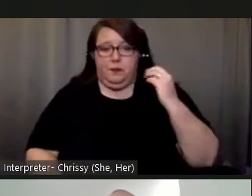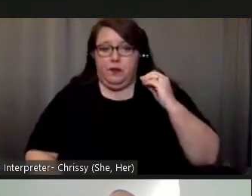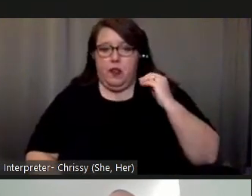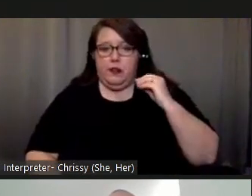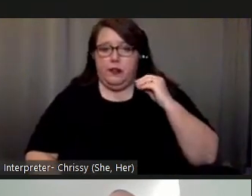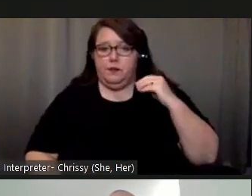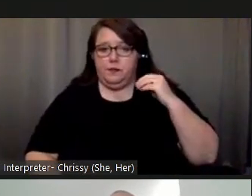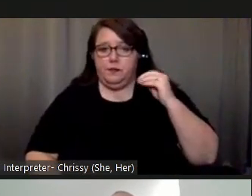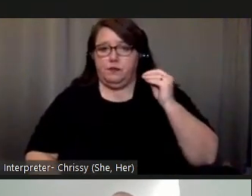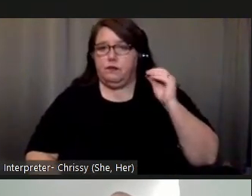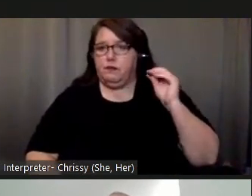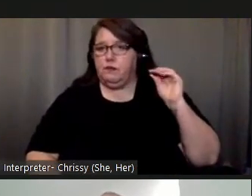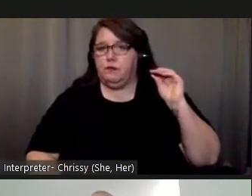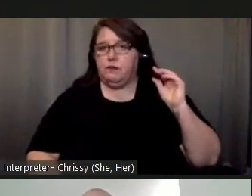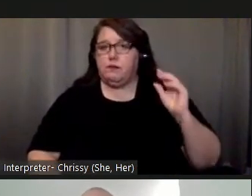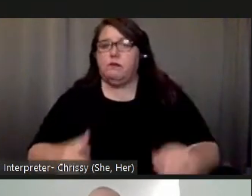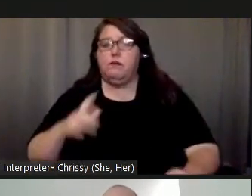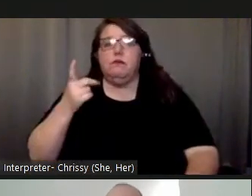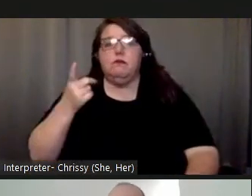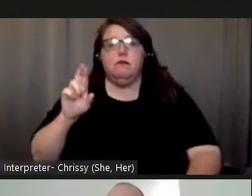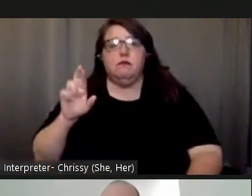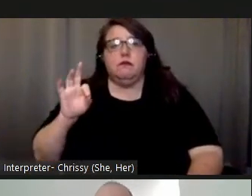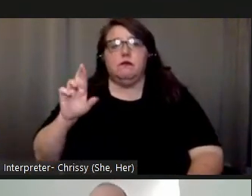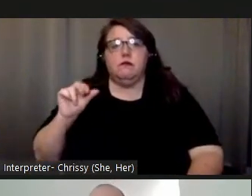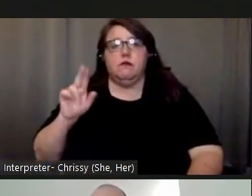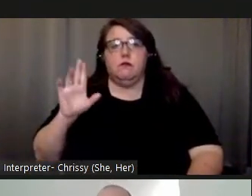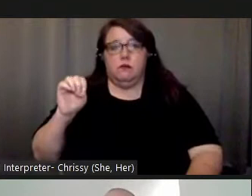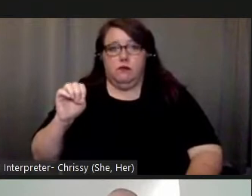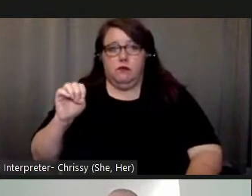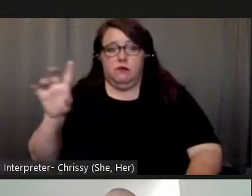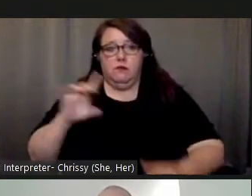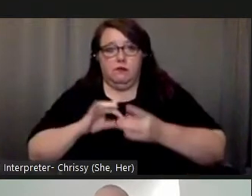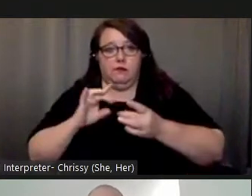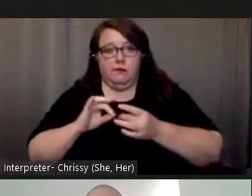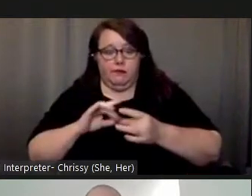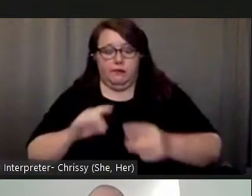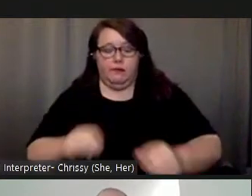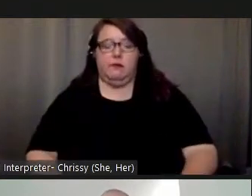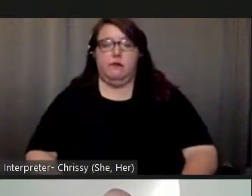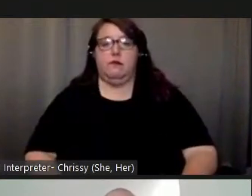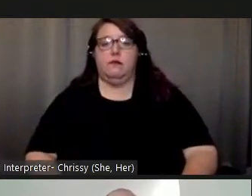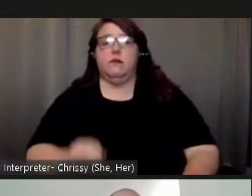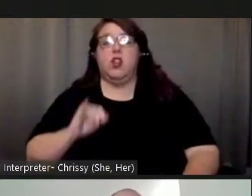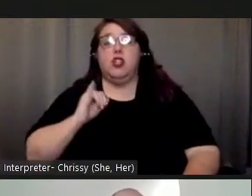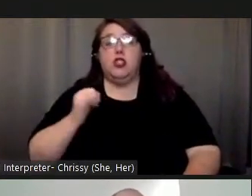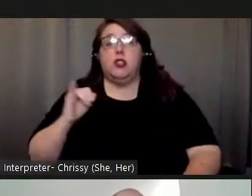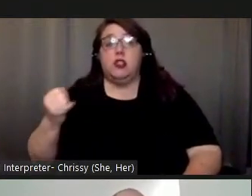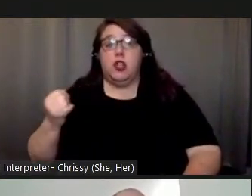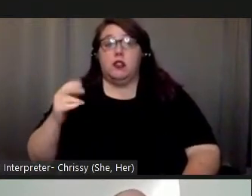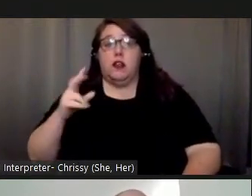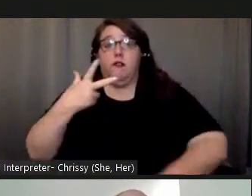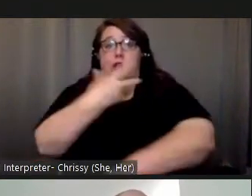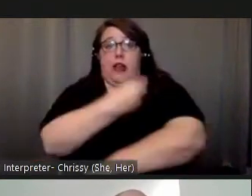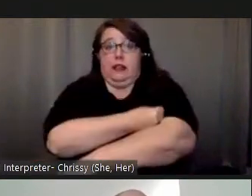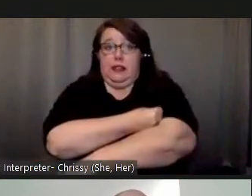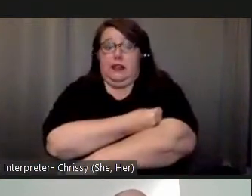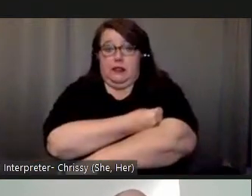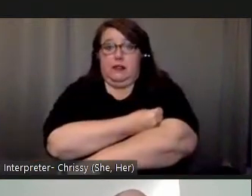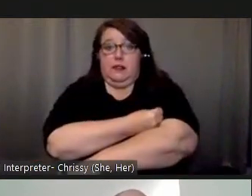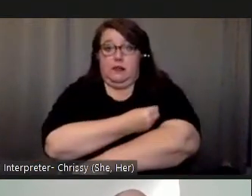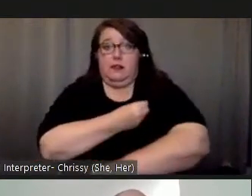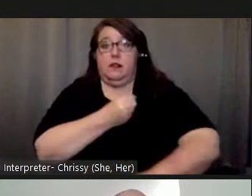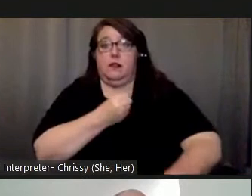It's Dr. France. I'll be happy to start. The Johnson & Johnson vaccine,